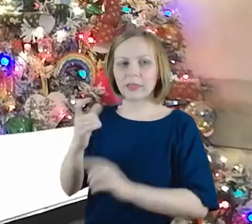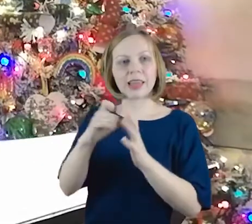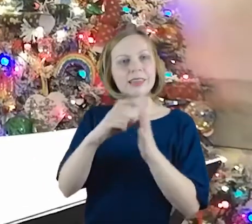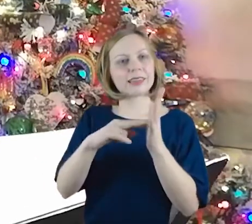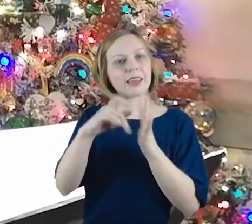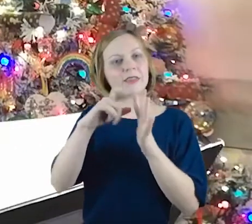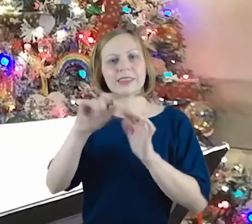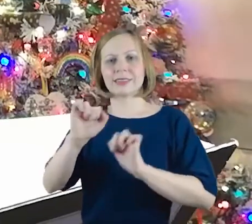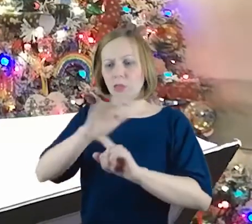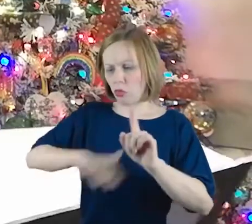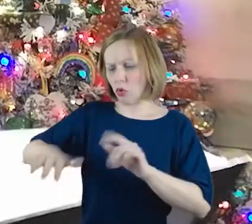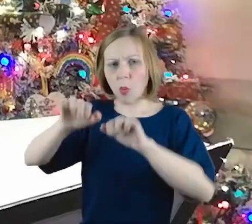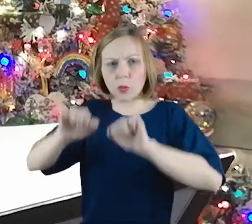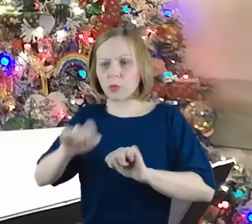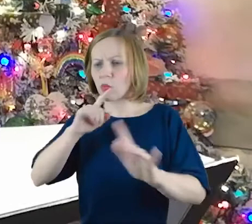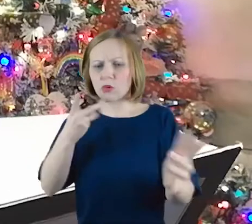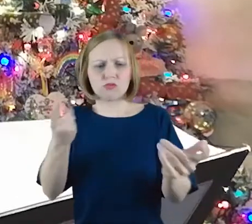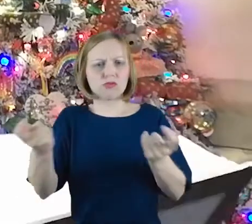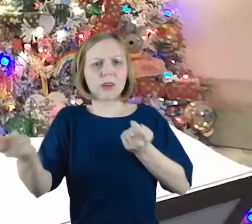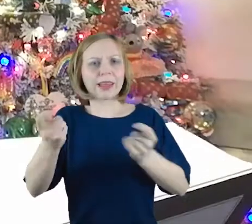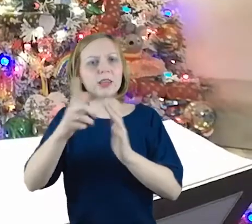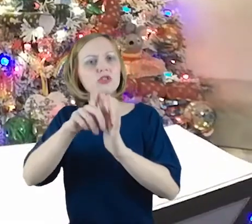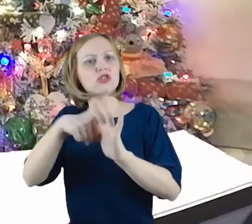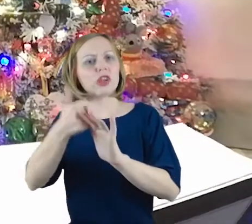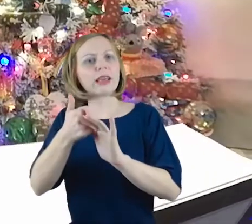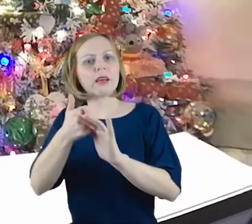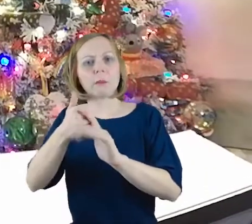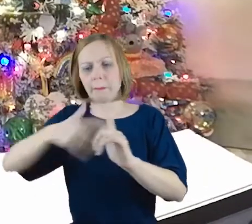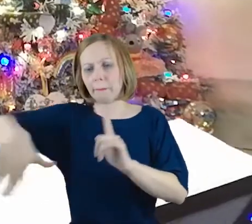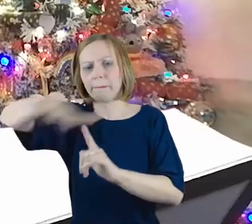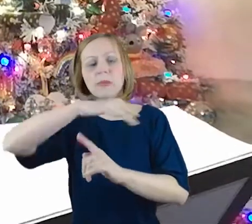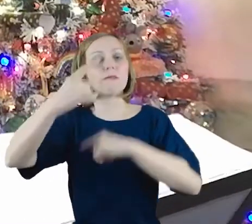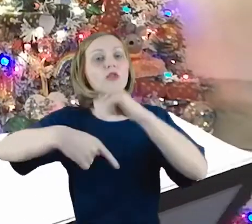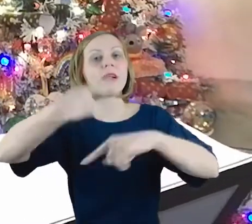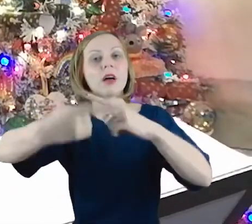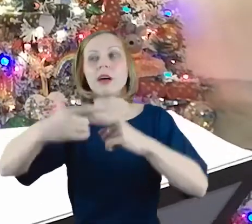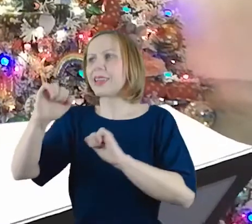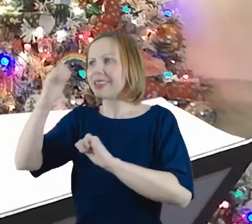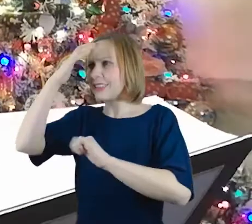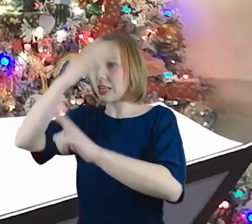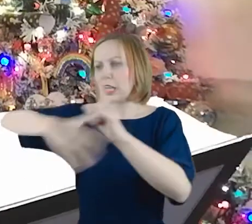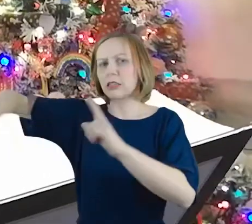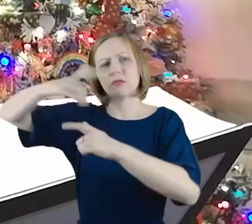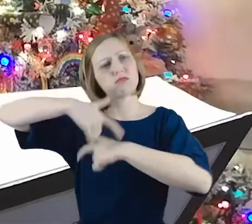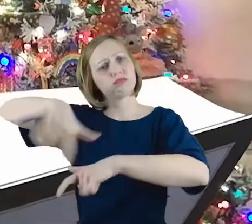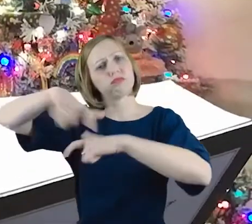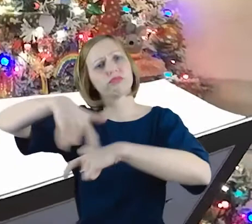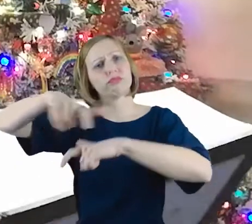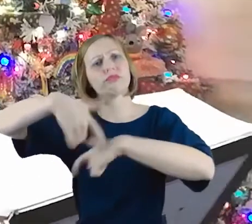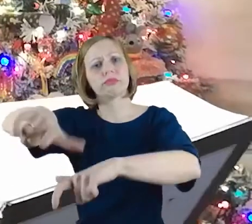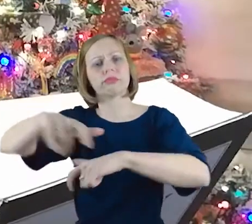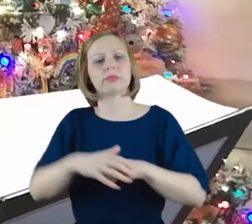father David, and he will reign over the house of Jacob forever, and of his kingdom there will be no